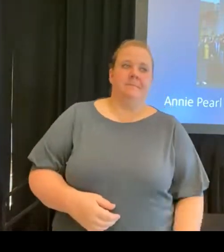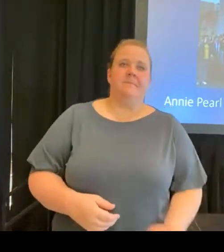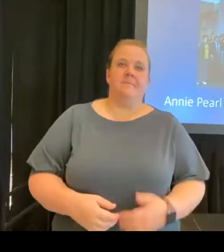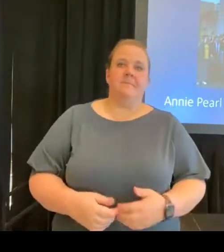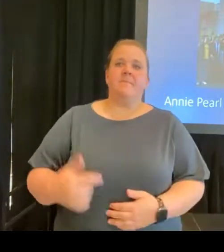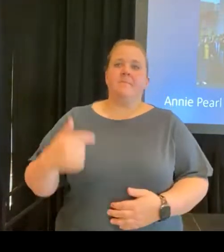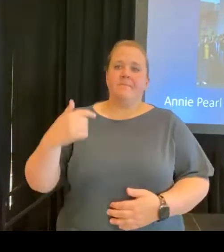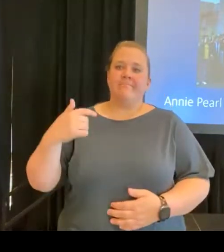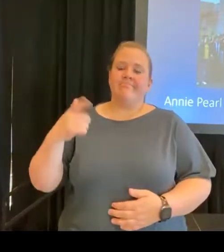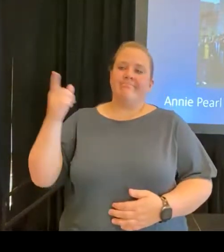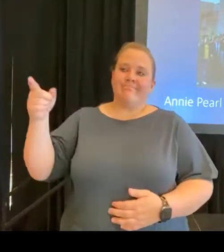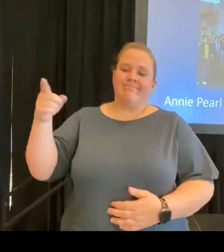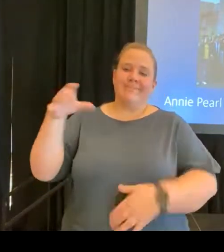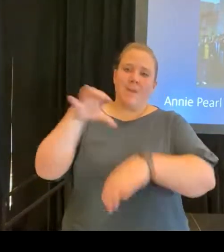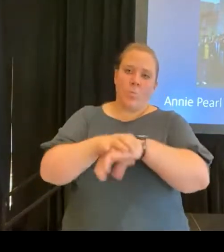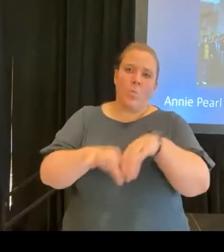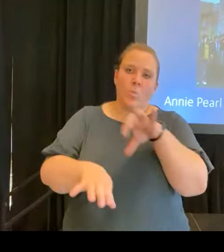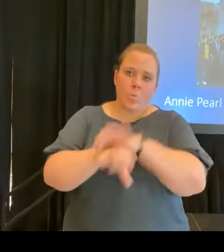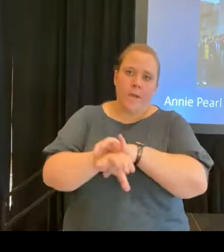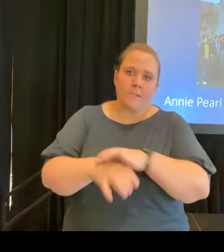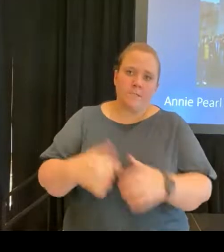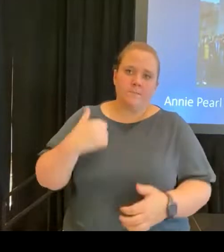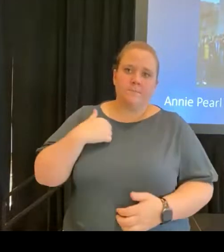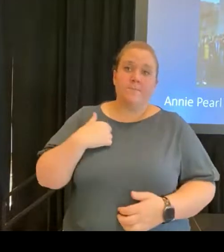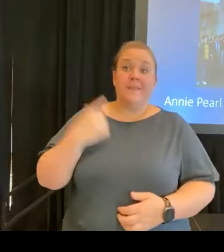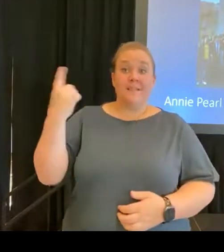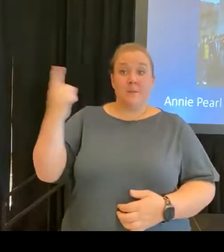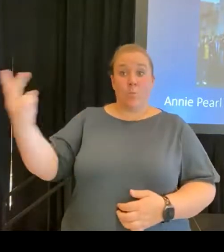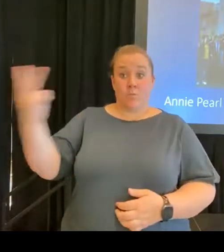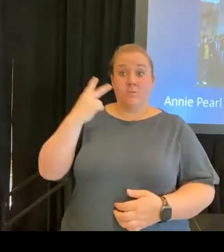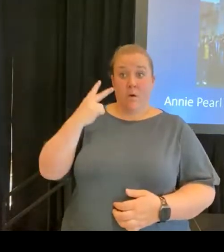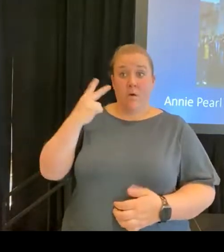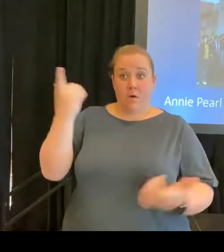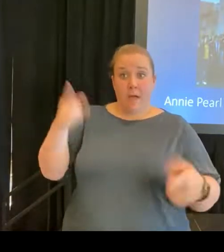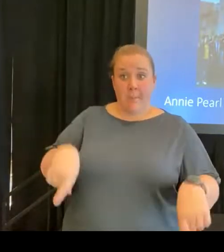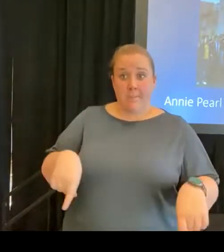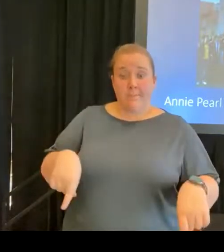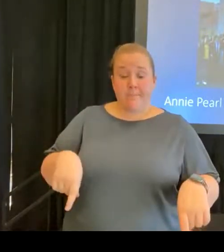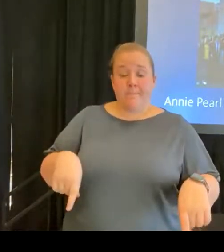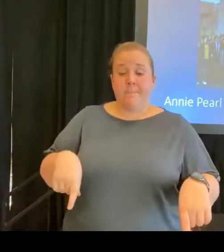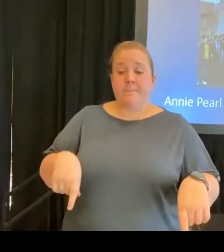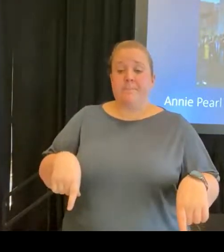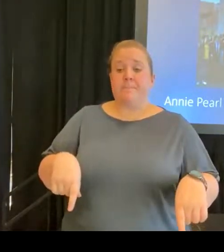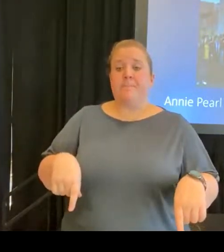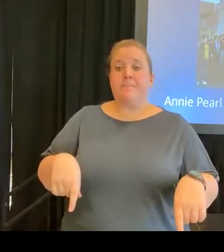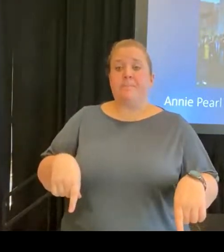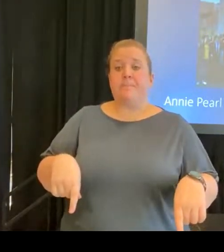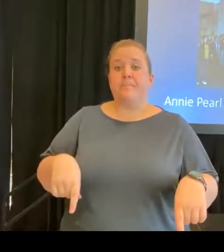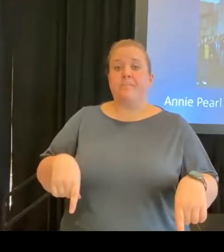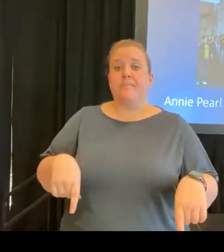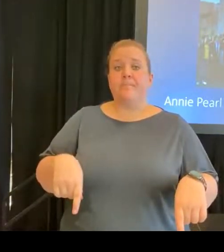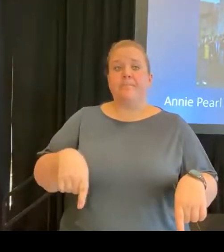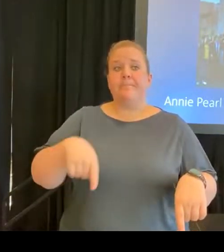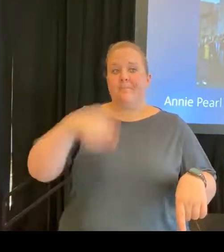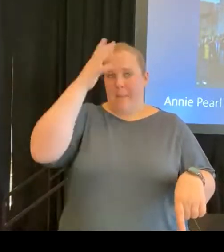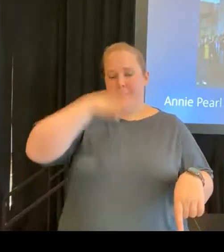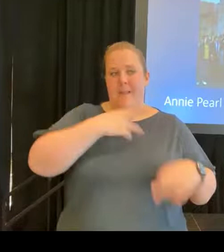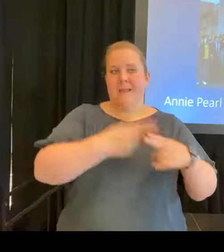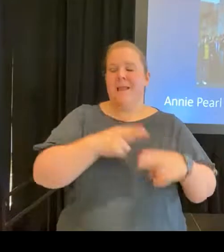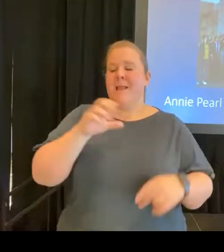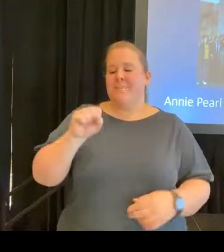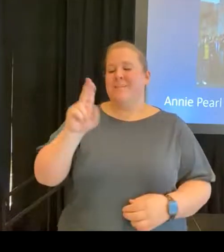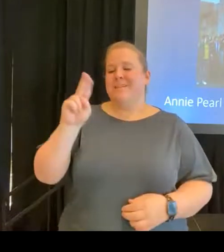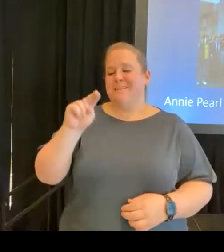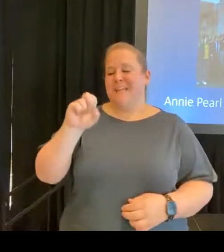I was arrested, and somebody saw me get arrested. Brother by the name of Sunshine, we called